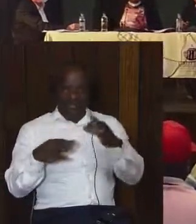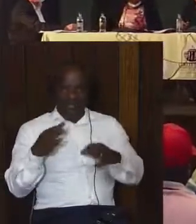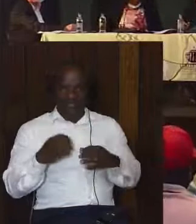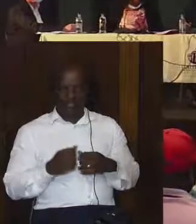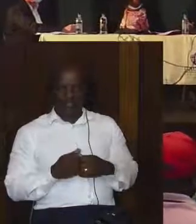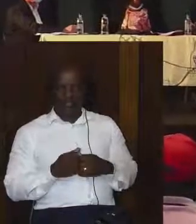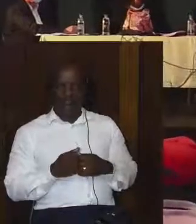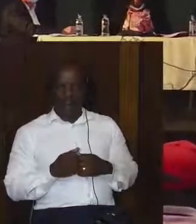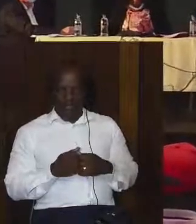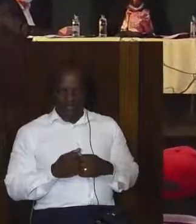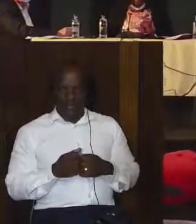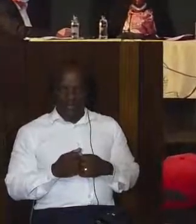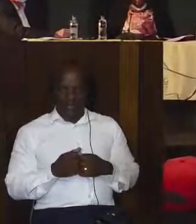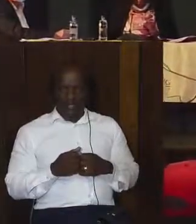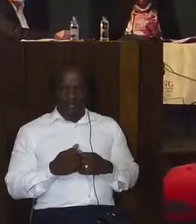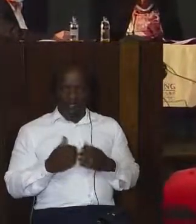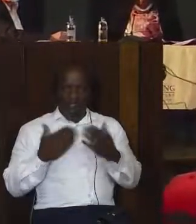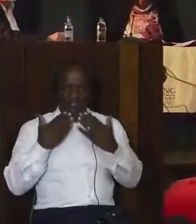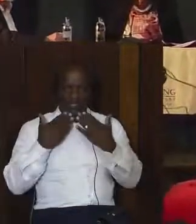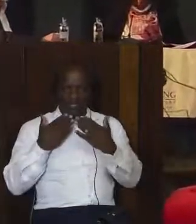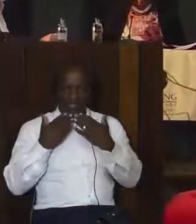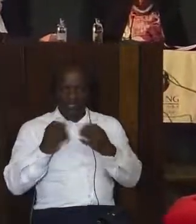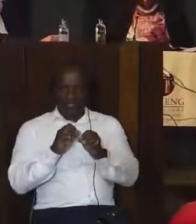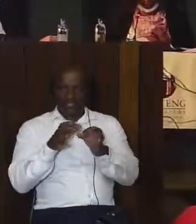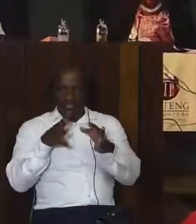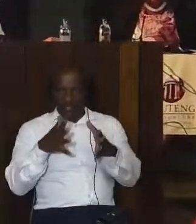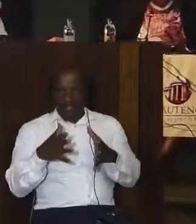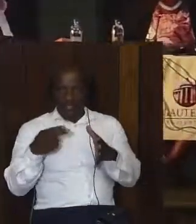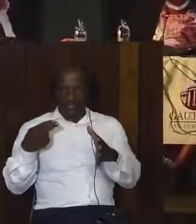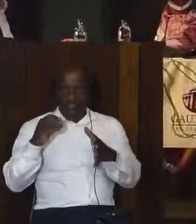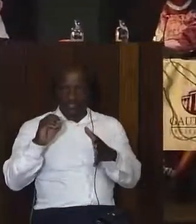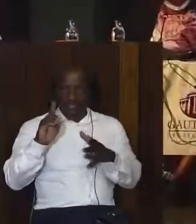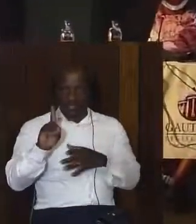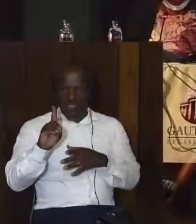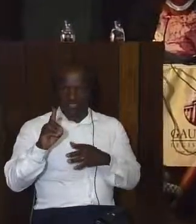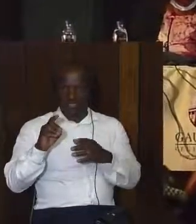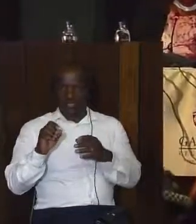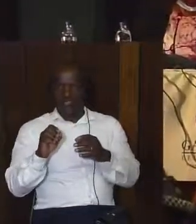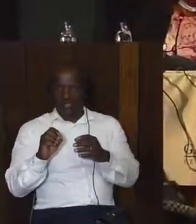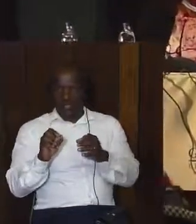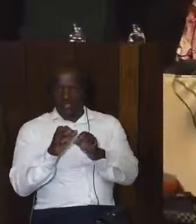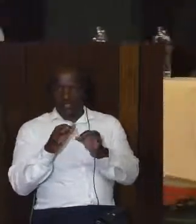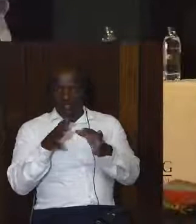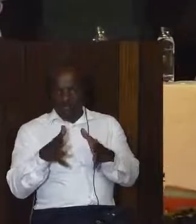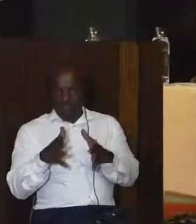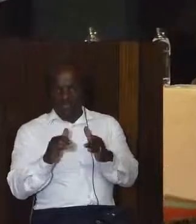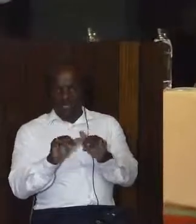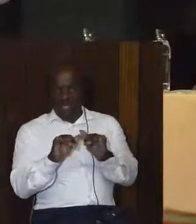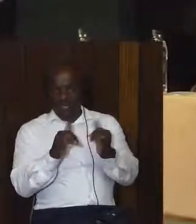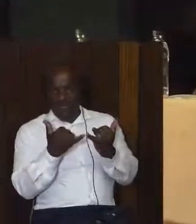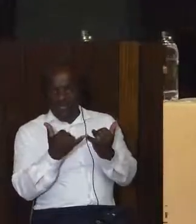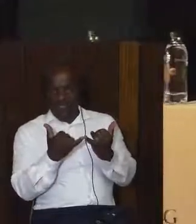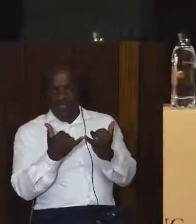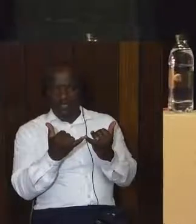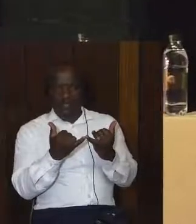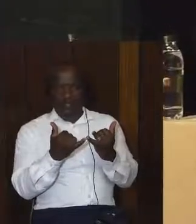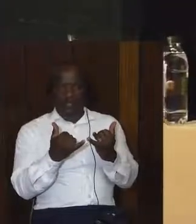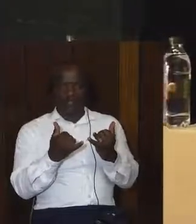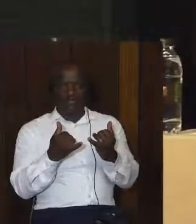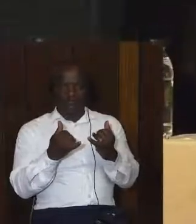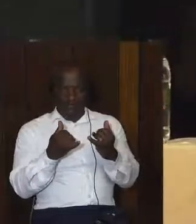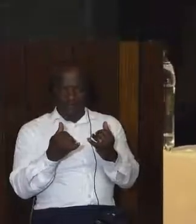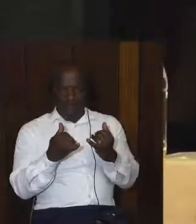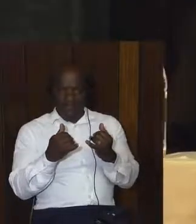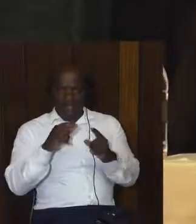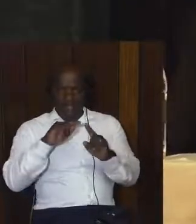Sure. Thank you, Chairperson and HOD. The entity was requested to provide a detailed report on